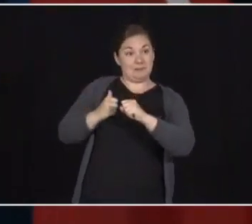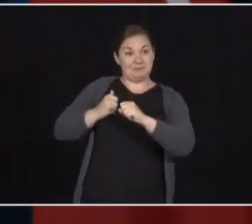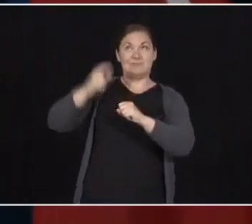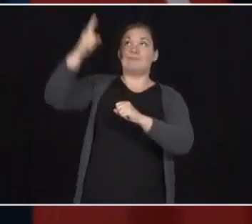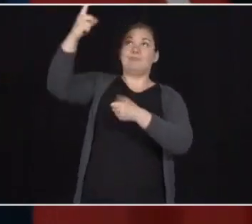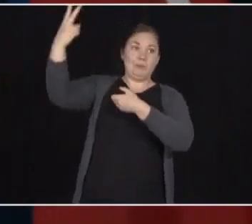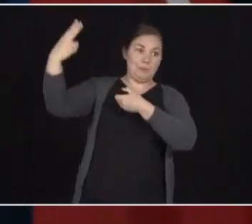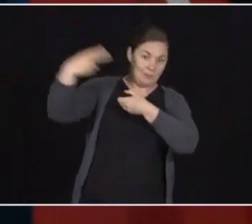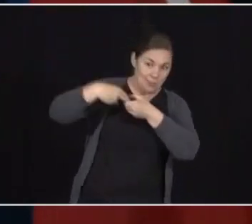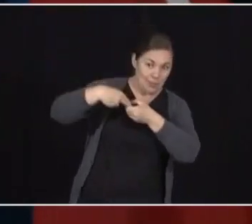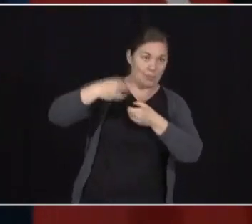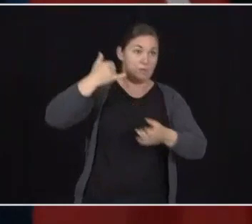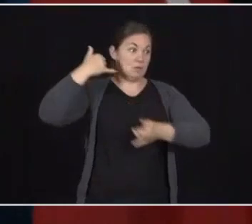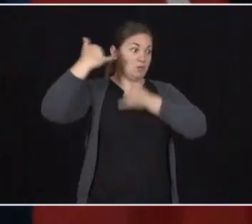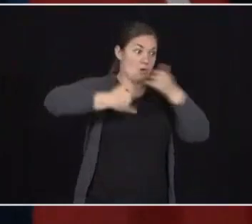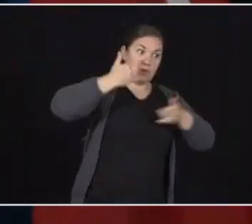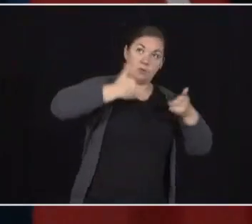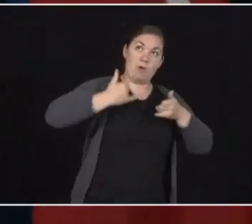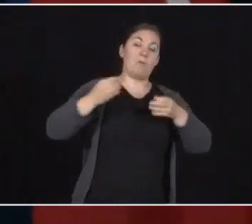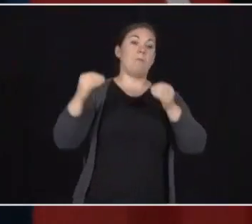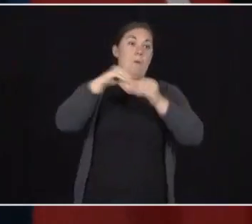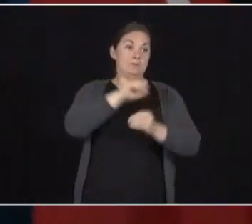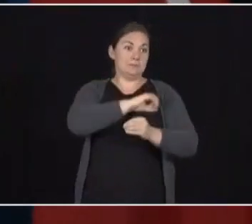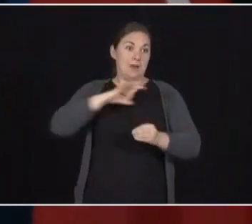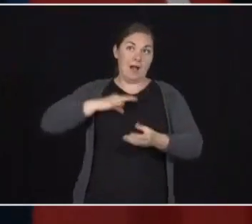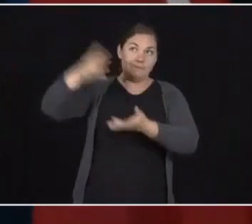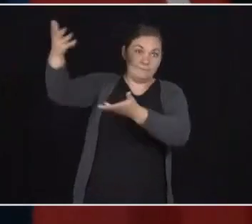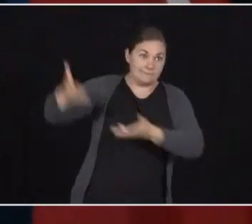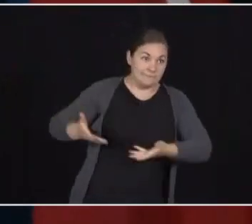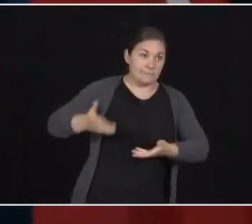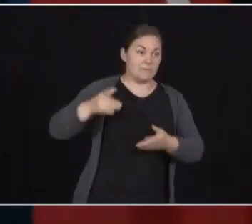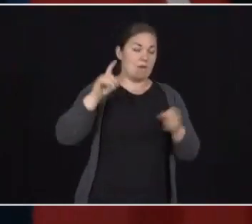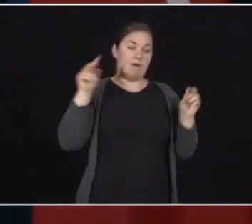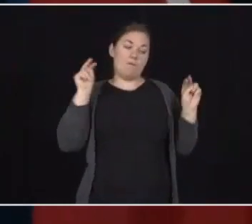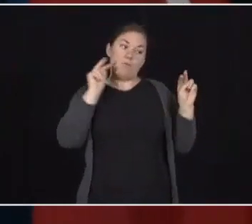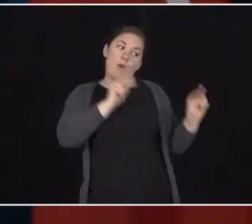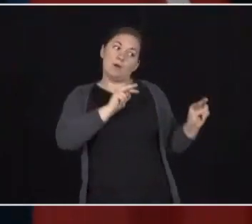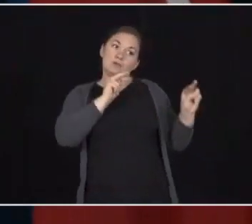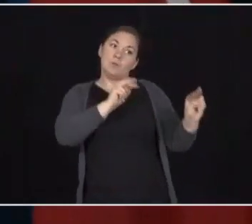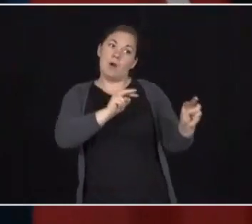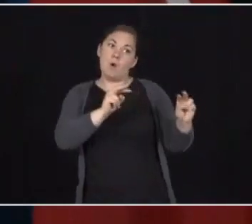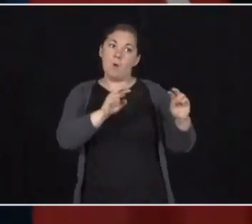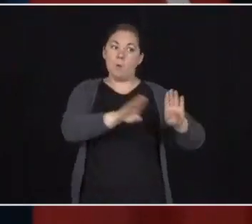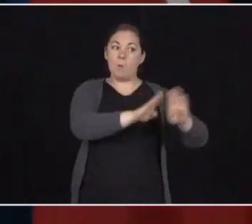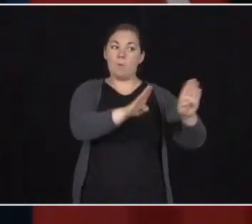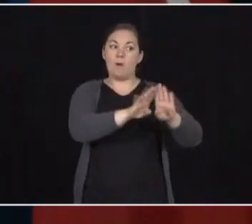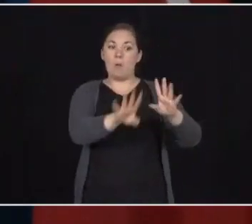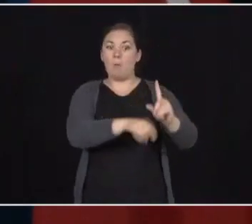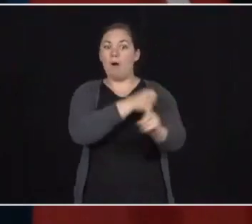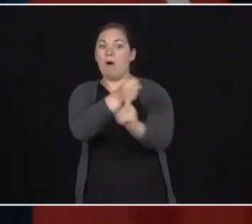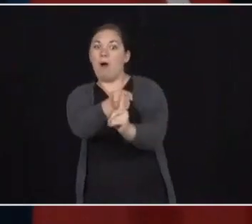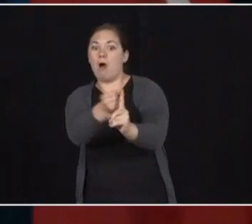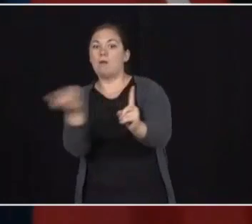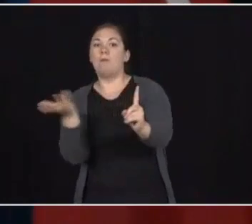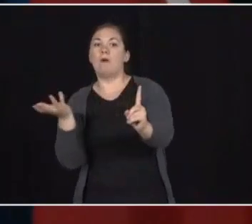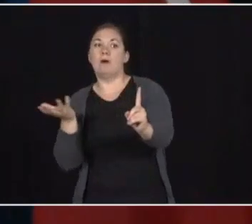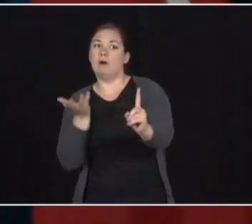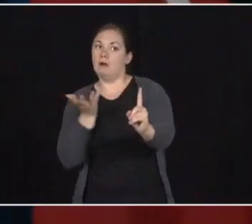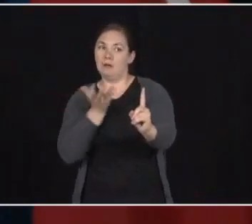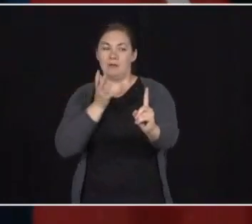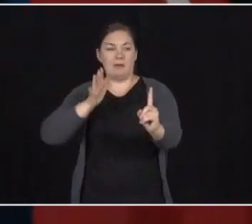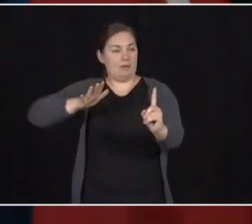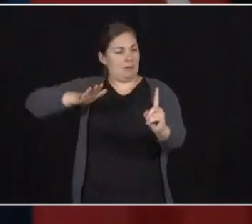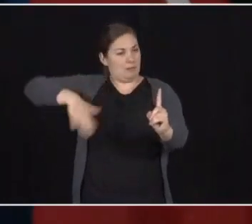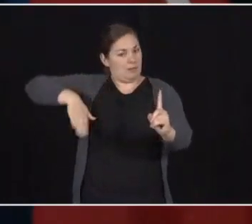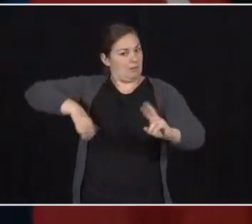way what the impact is of each opening on public health. So we still need to go some distance yet before we're ready to